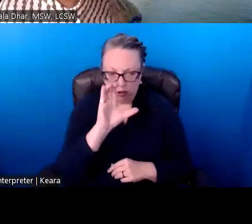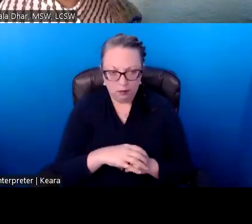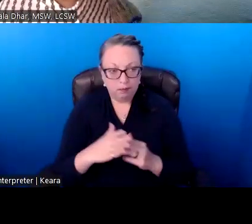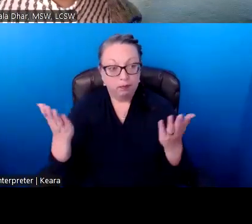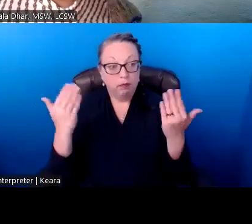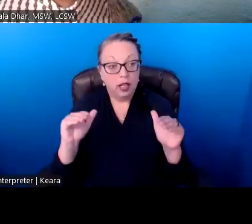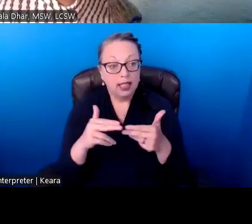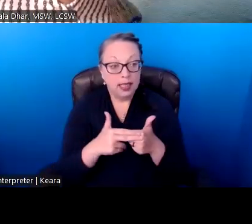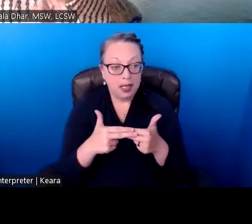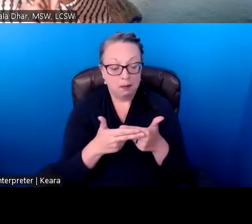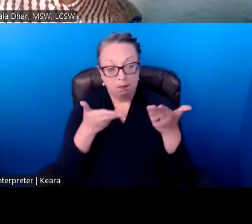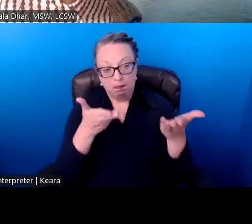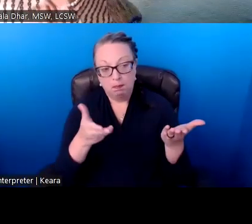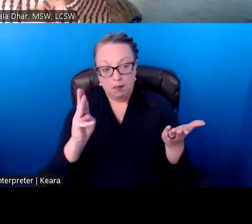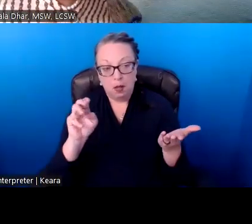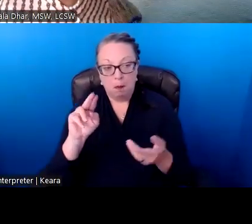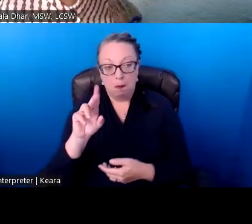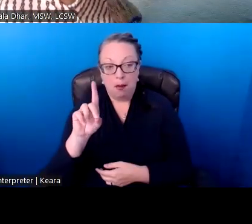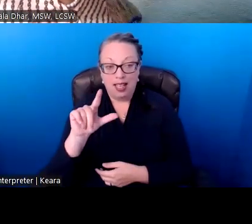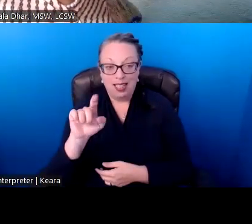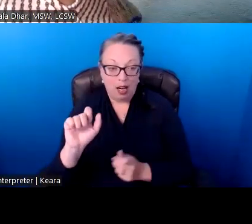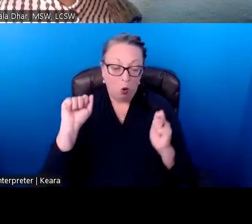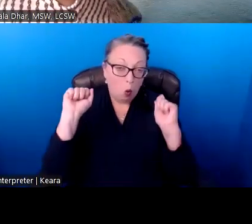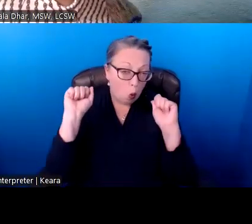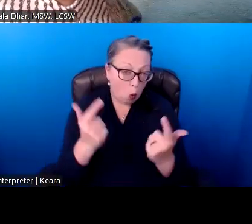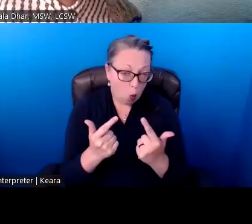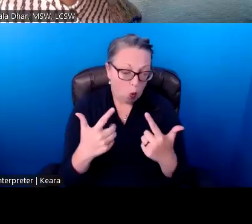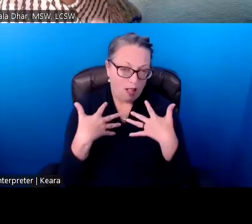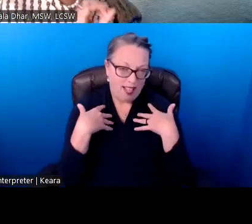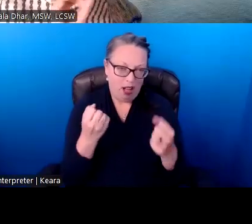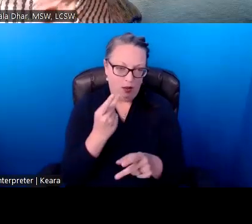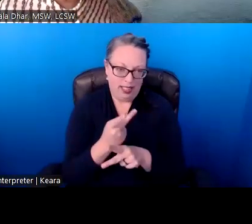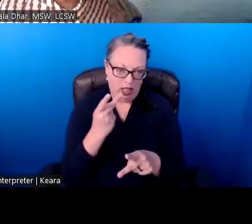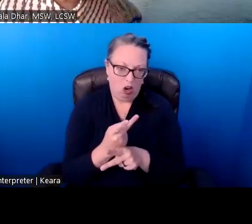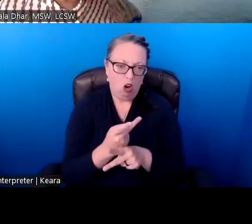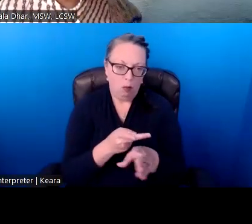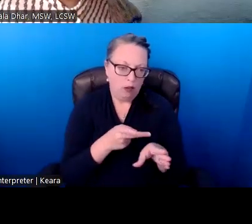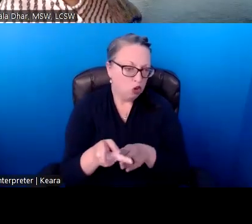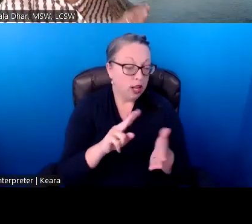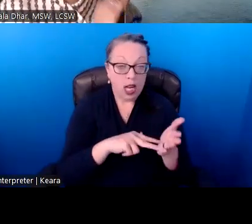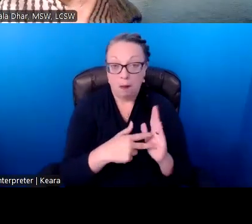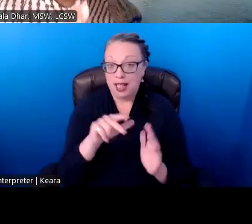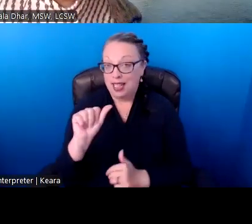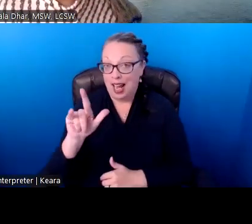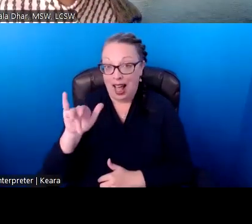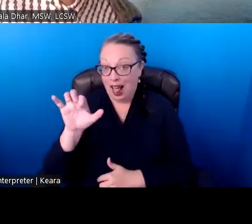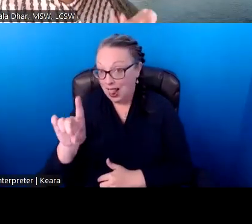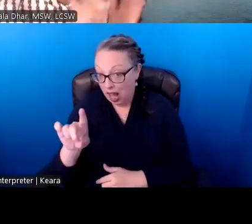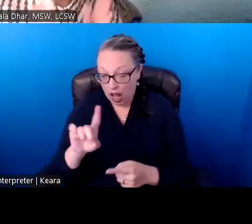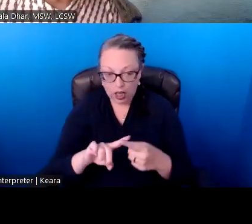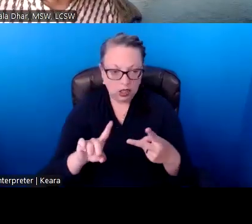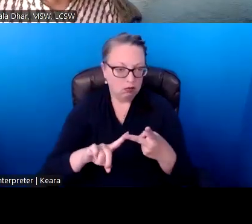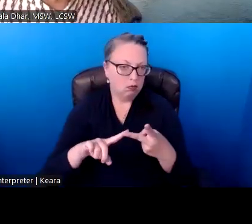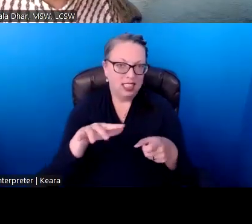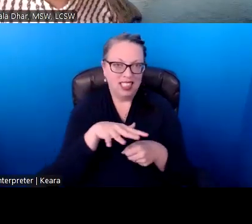And here's the mandate. All healthcare professionals, and I mean allied healthcare and sectors